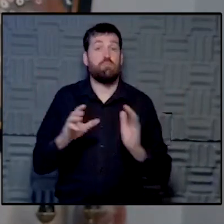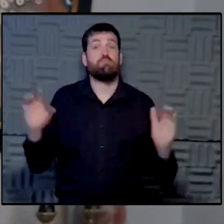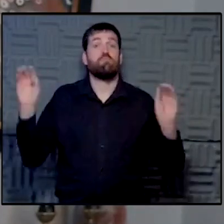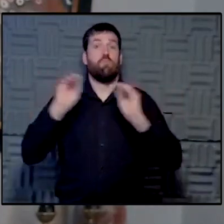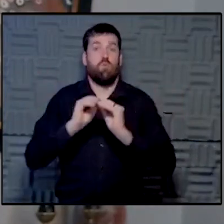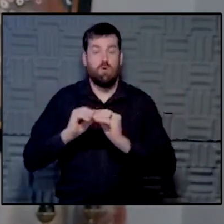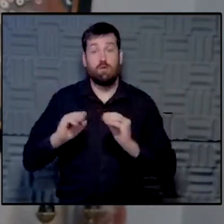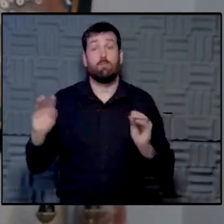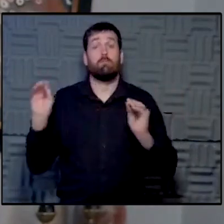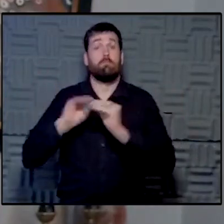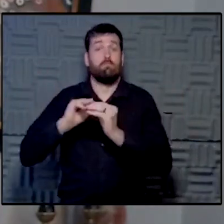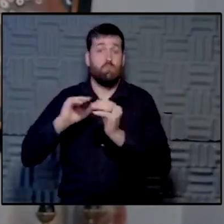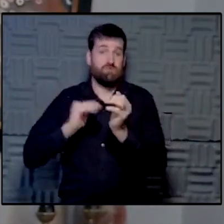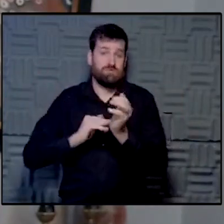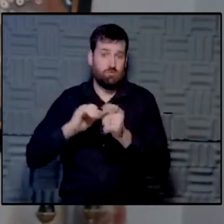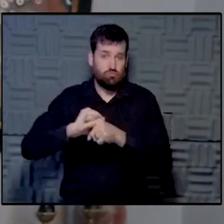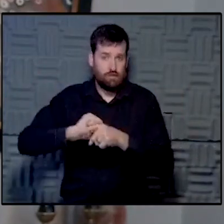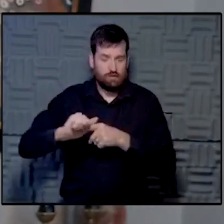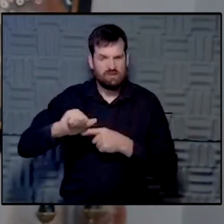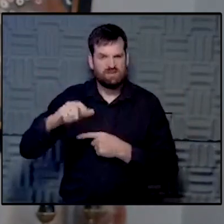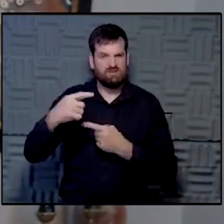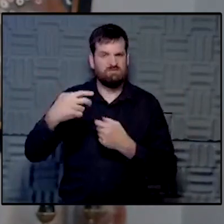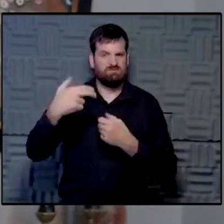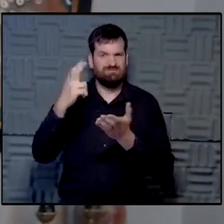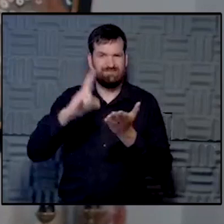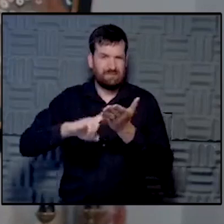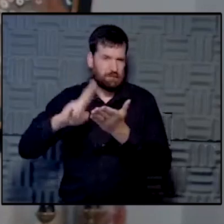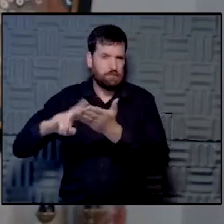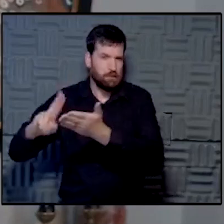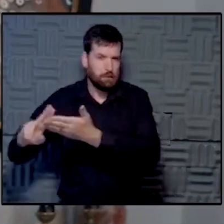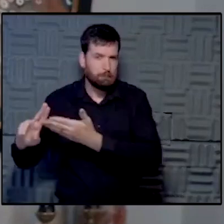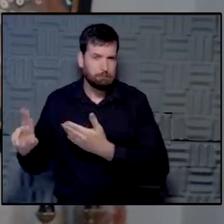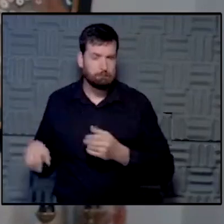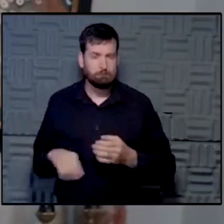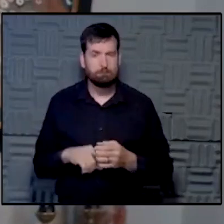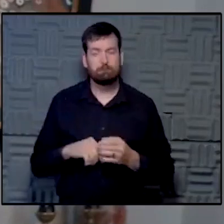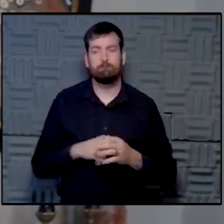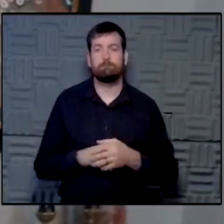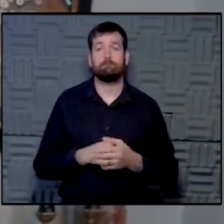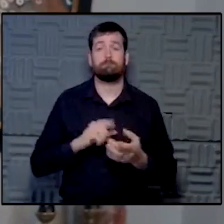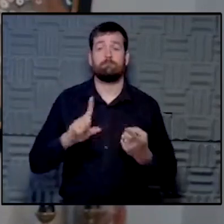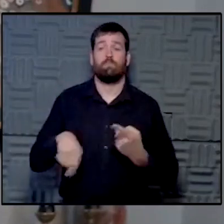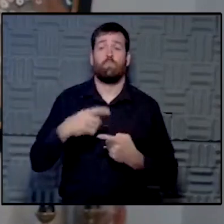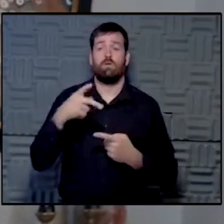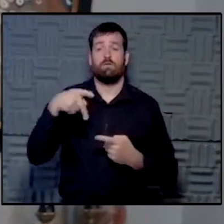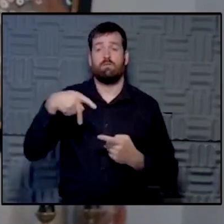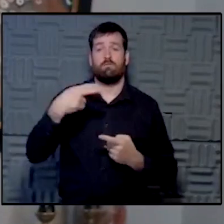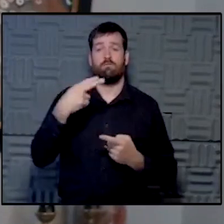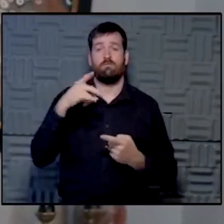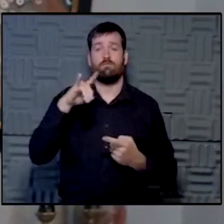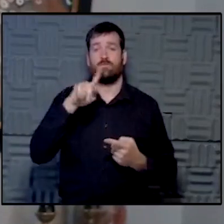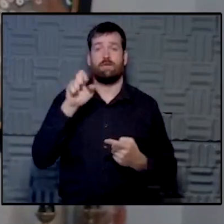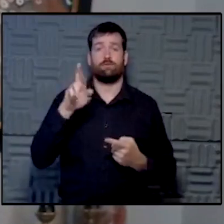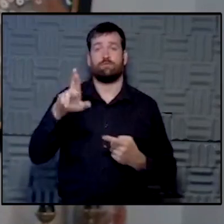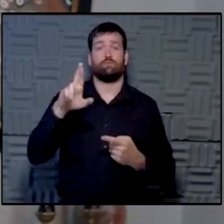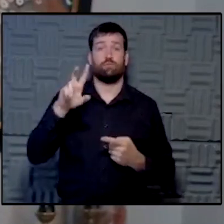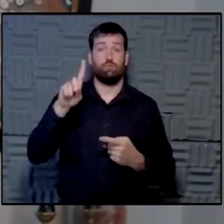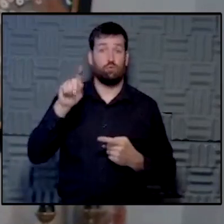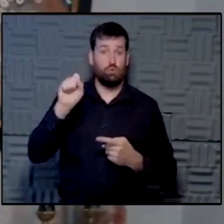are signing on all the time, and I think it'll be even better yet when the Pfizer doses start coming out in